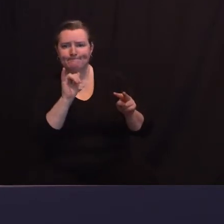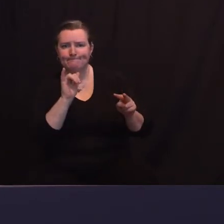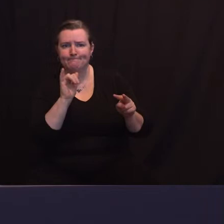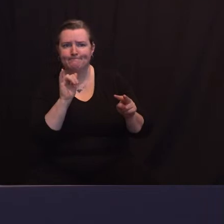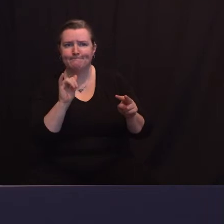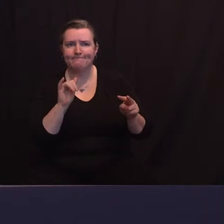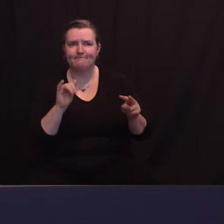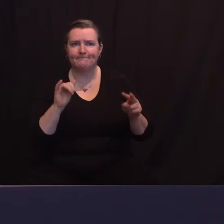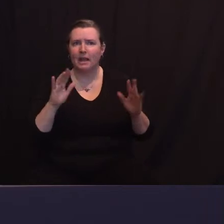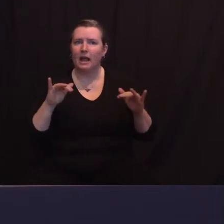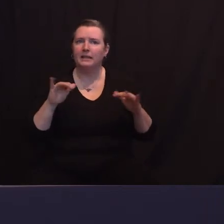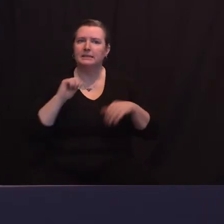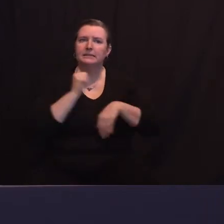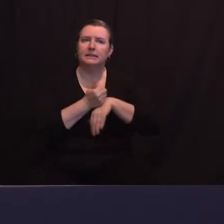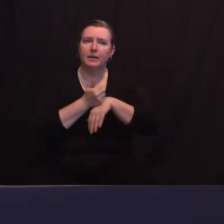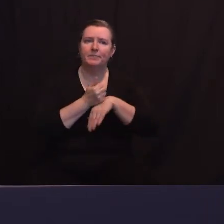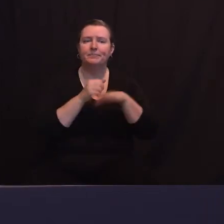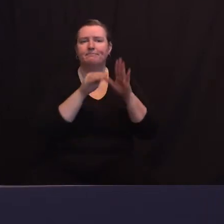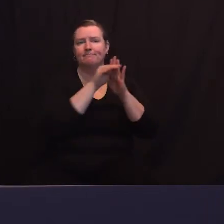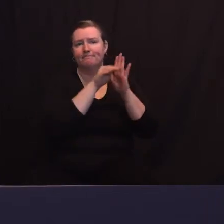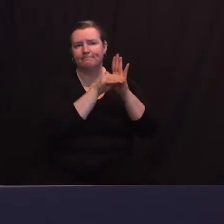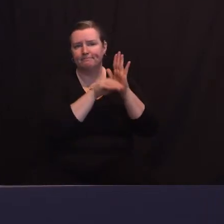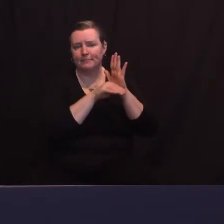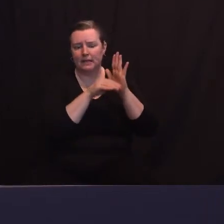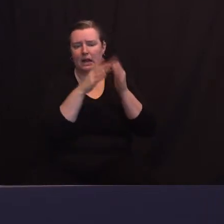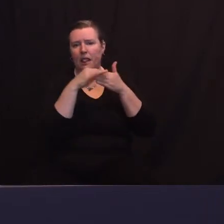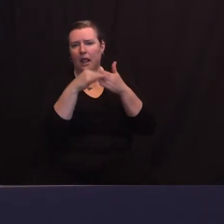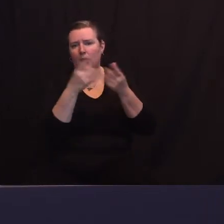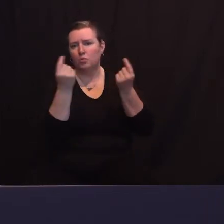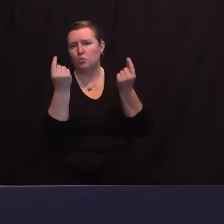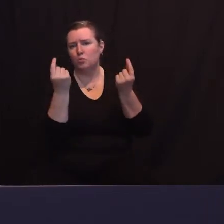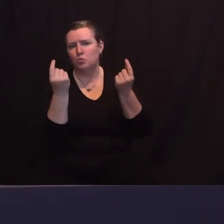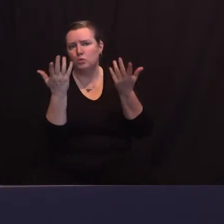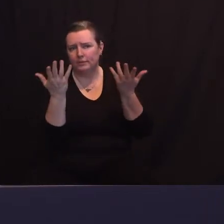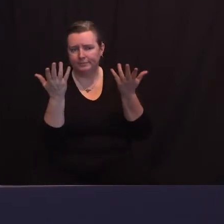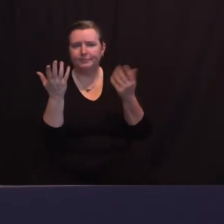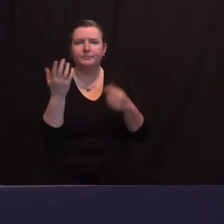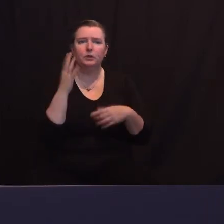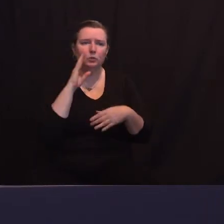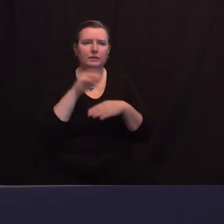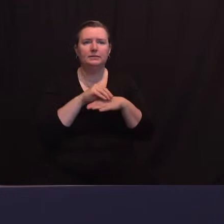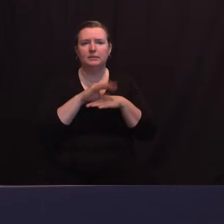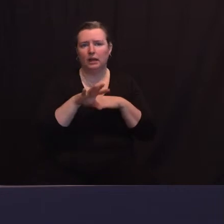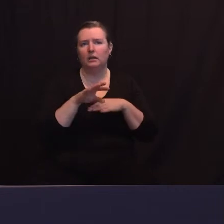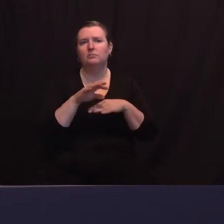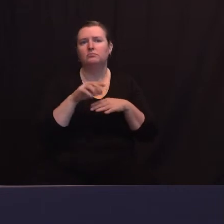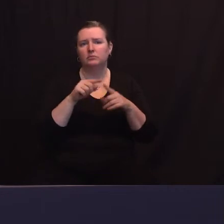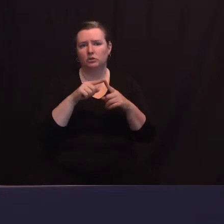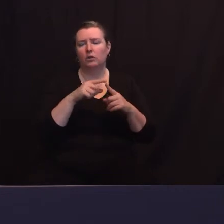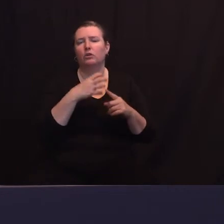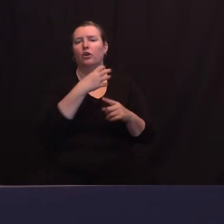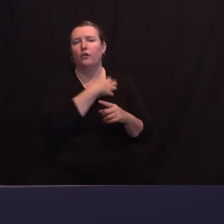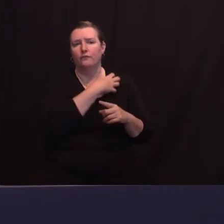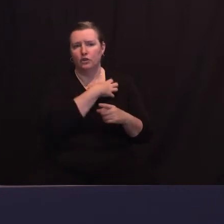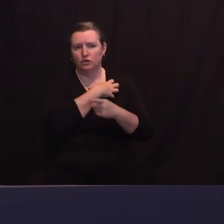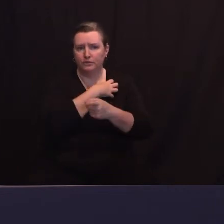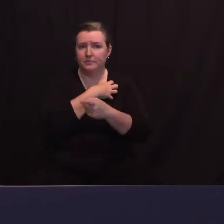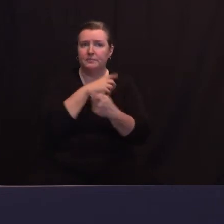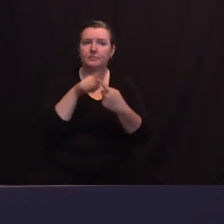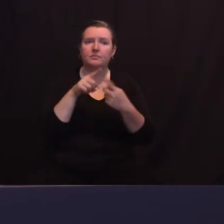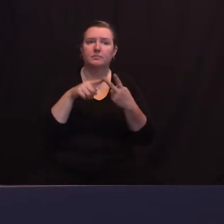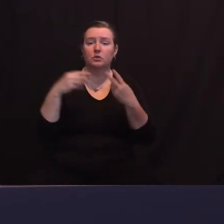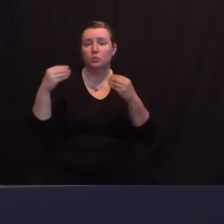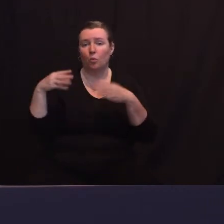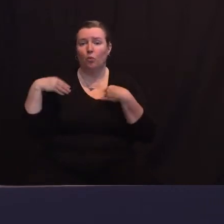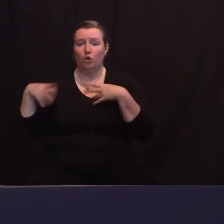would probably be two-pronged. It would go not only out to law enforcement, but to store owners. And our early